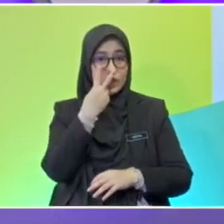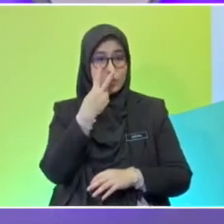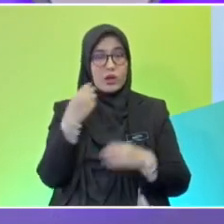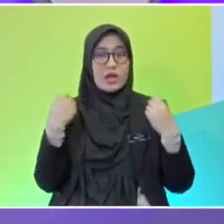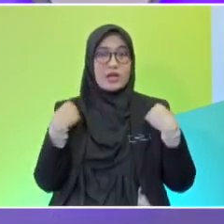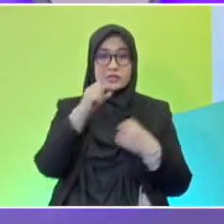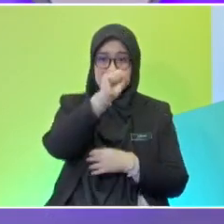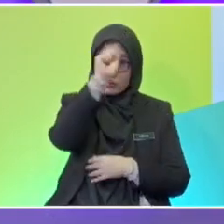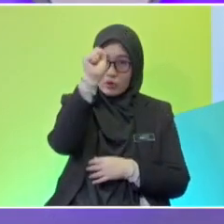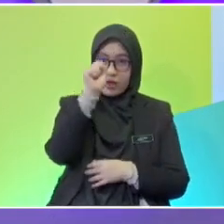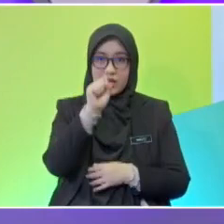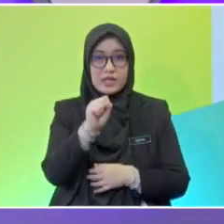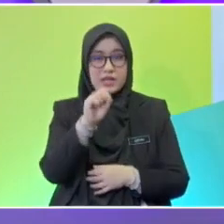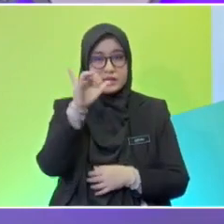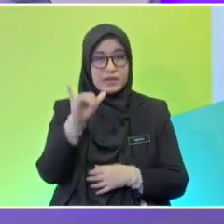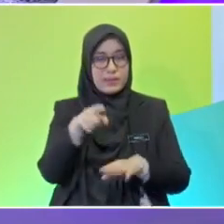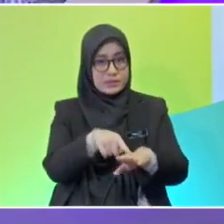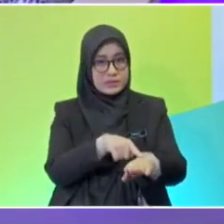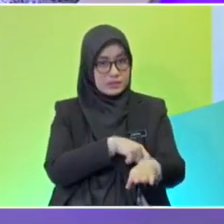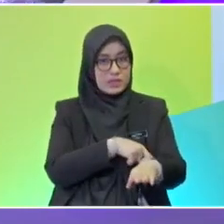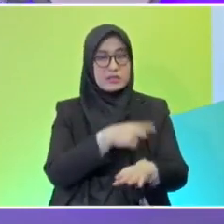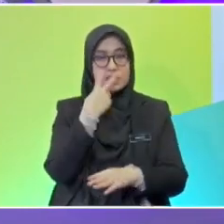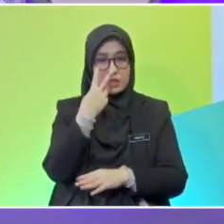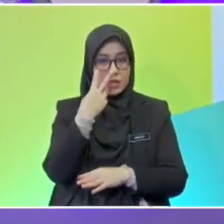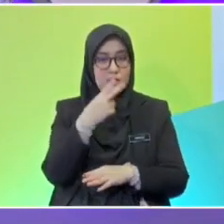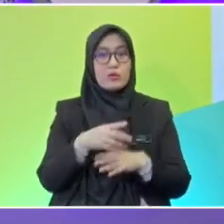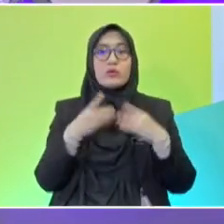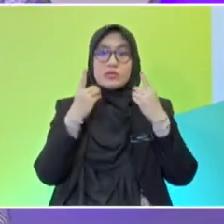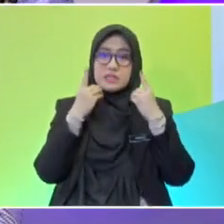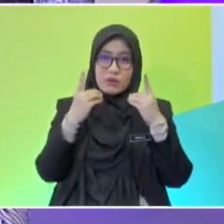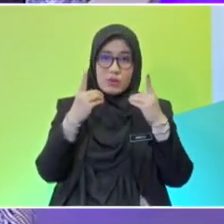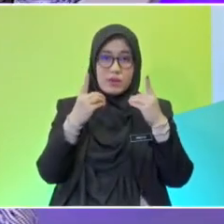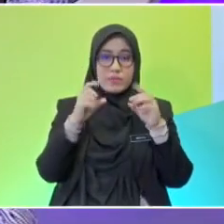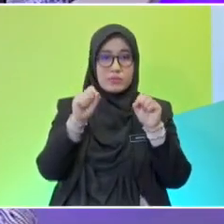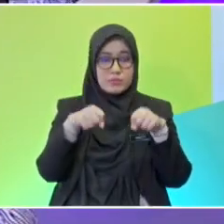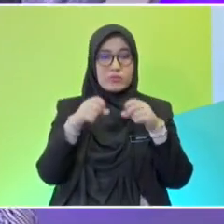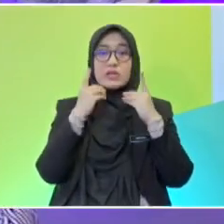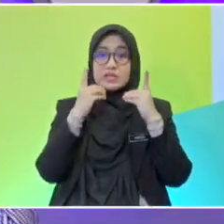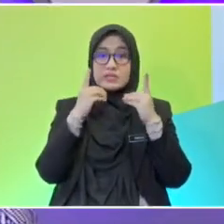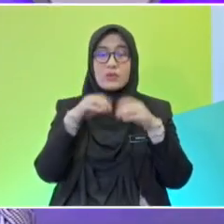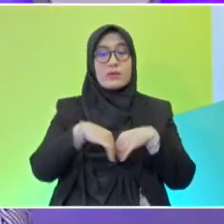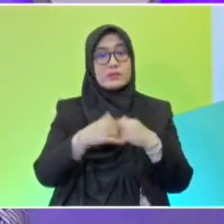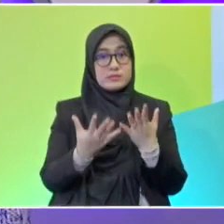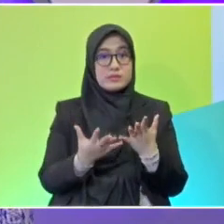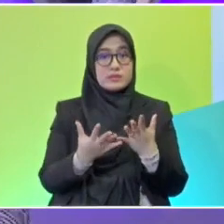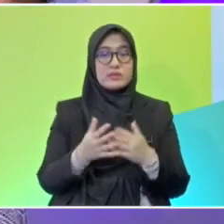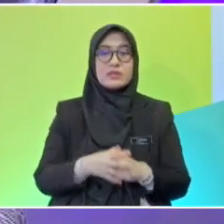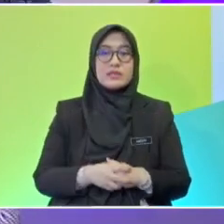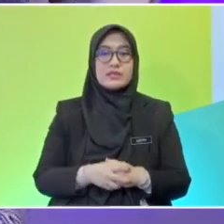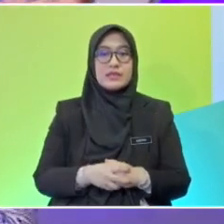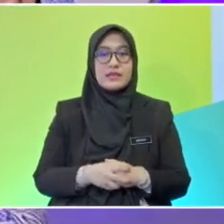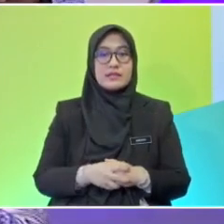does longer supported questions mean? They mean, when we say supported questions, we define it as supporting by